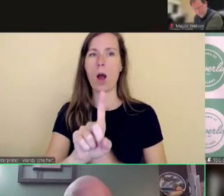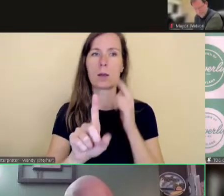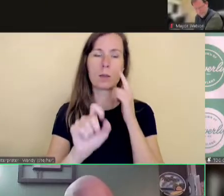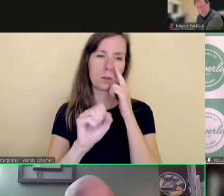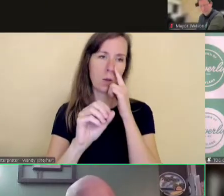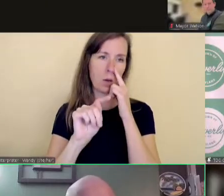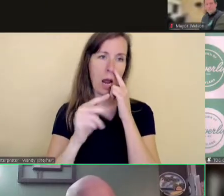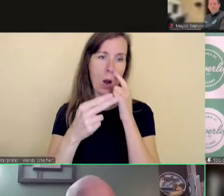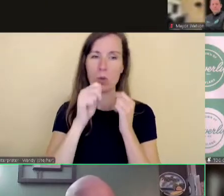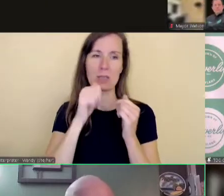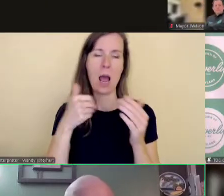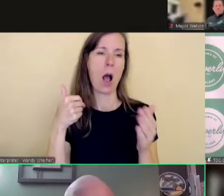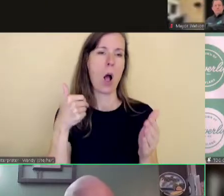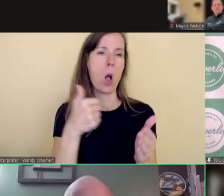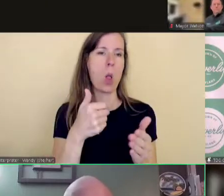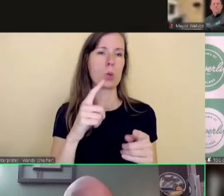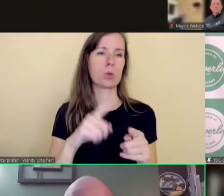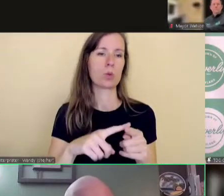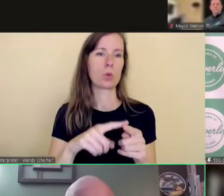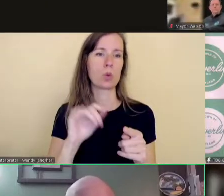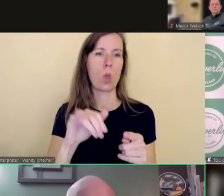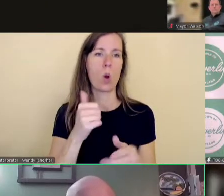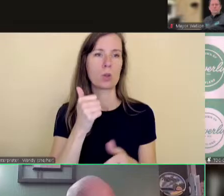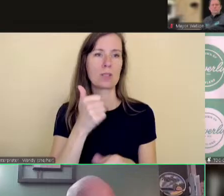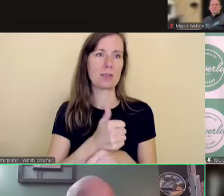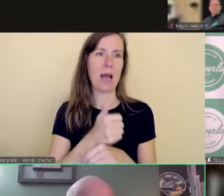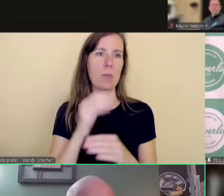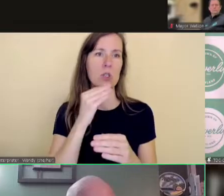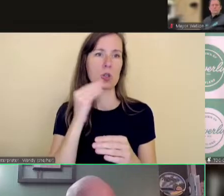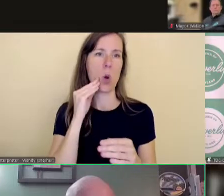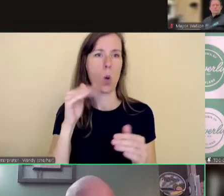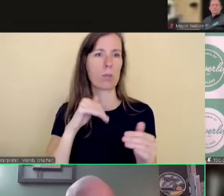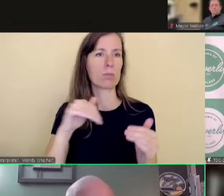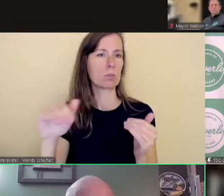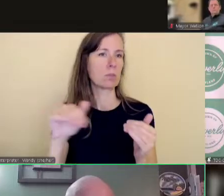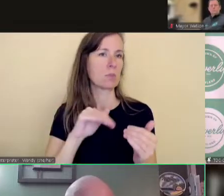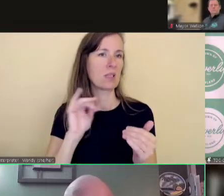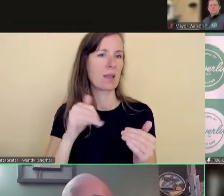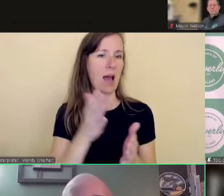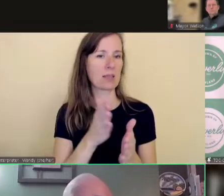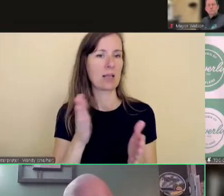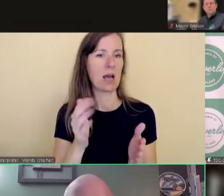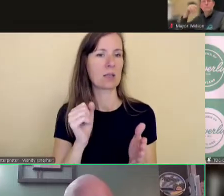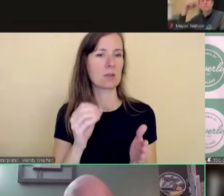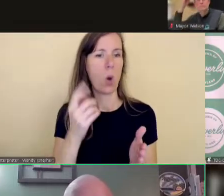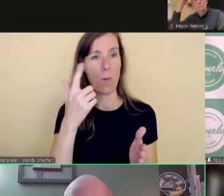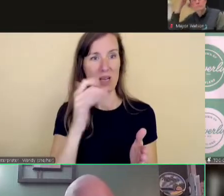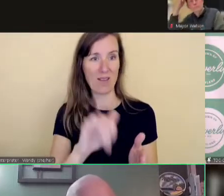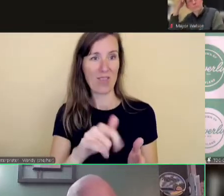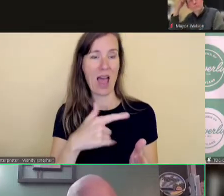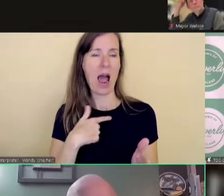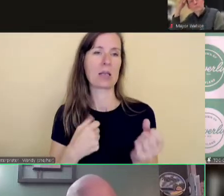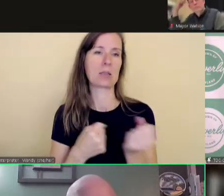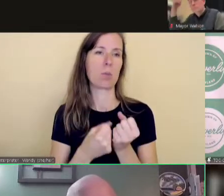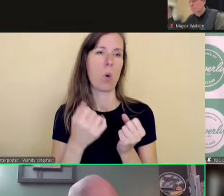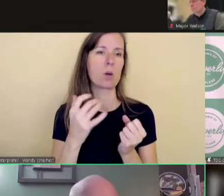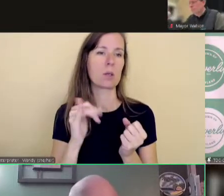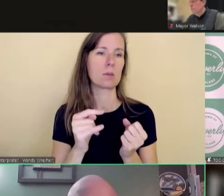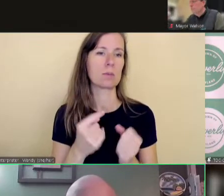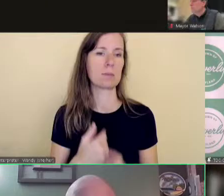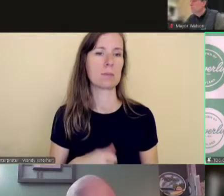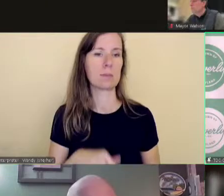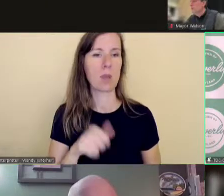the established houses and that are adjacent to it in Ward 1. So because of that, I'm in favor with it and other